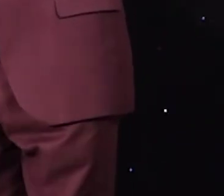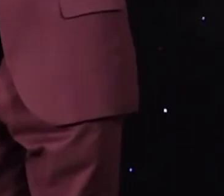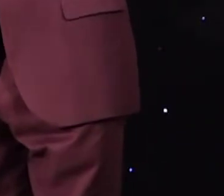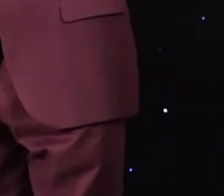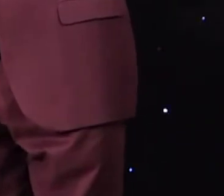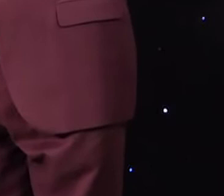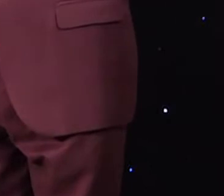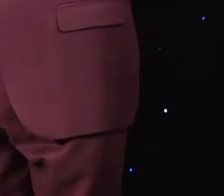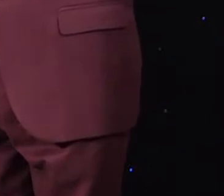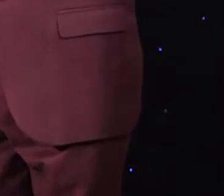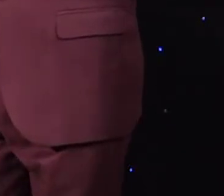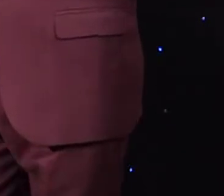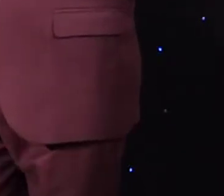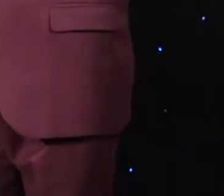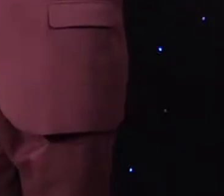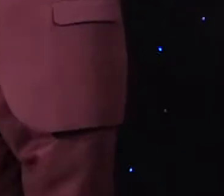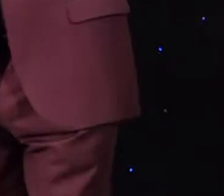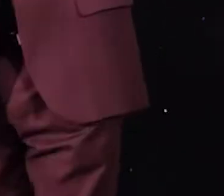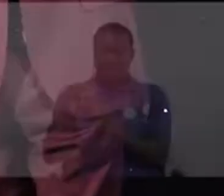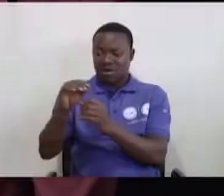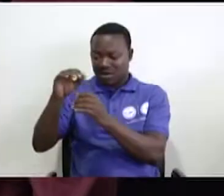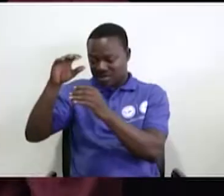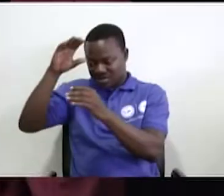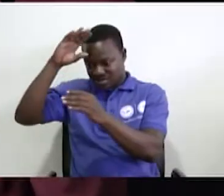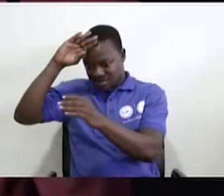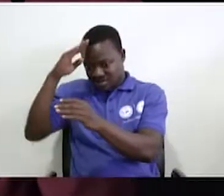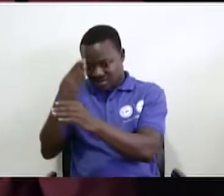The act of the prodigal son was